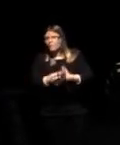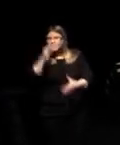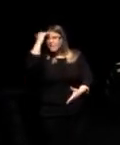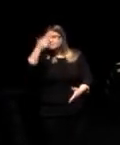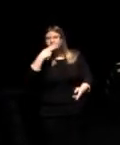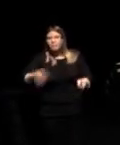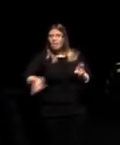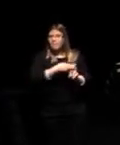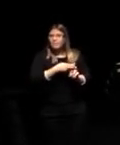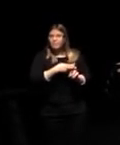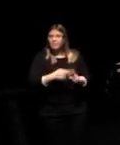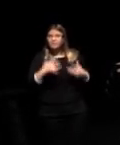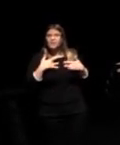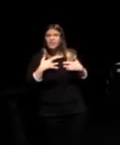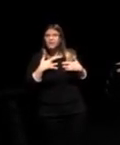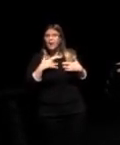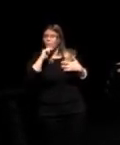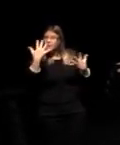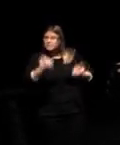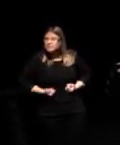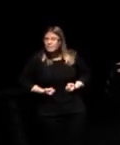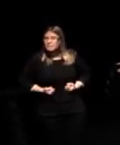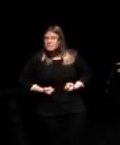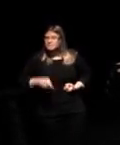I am as a disabled artist.